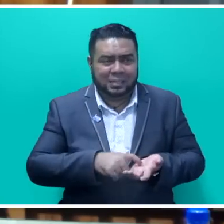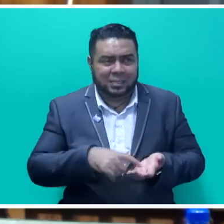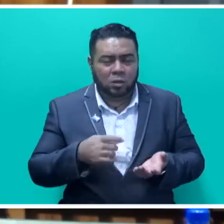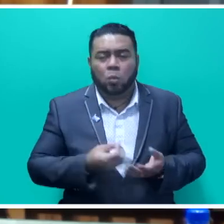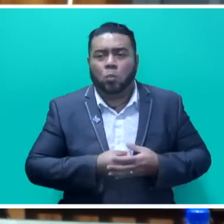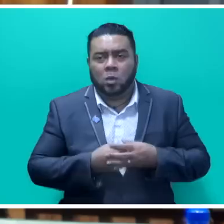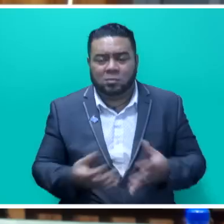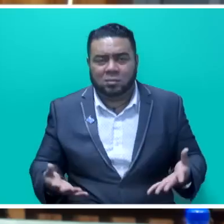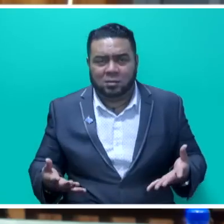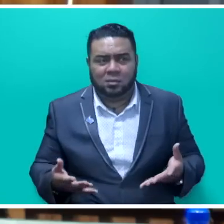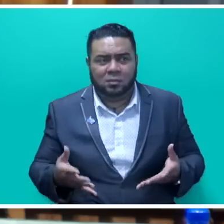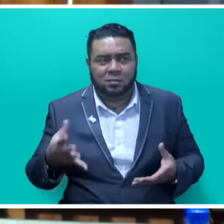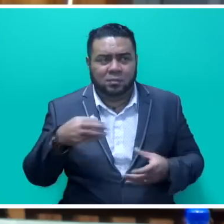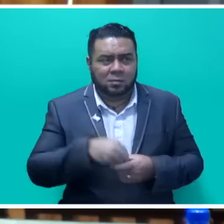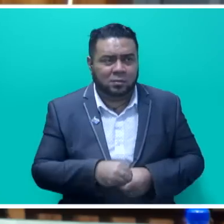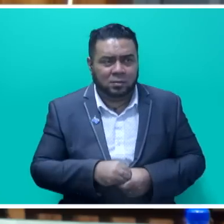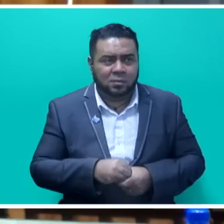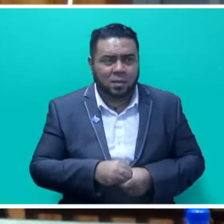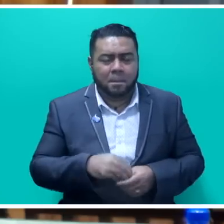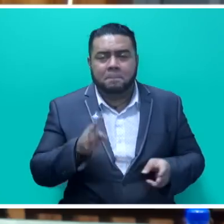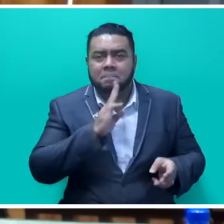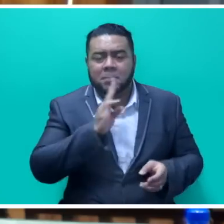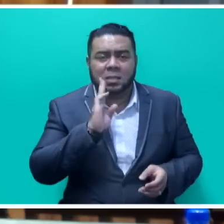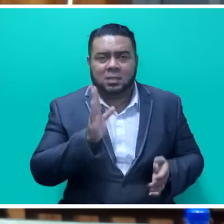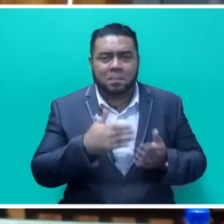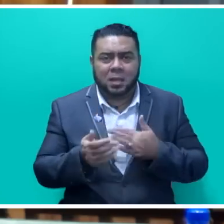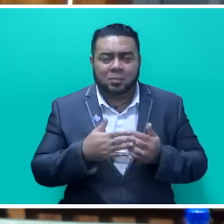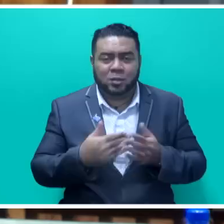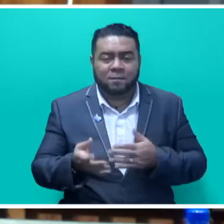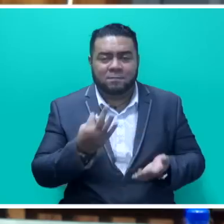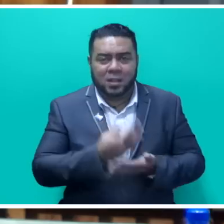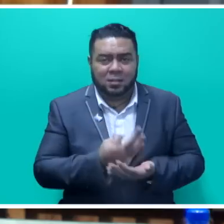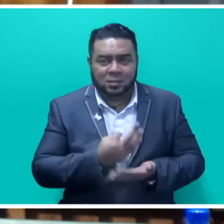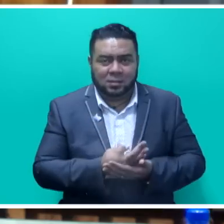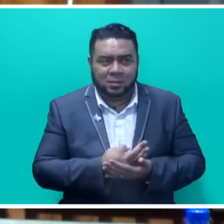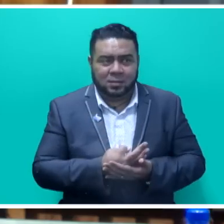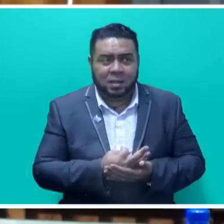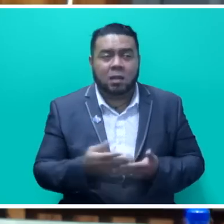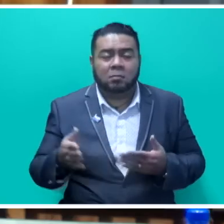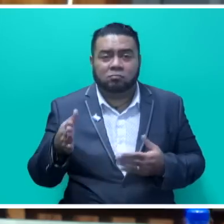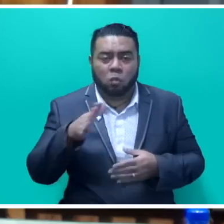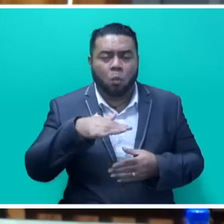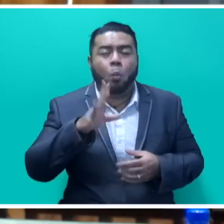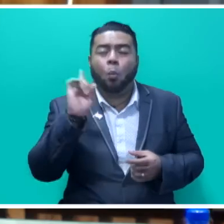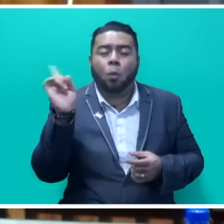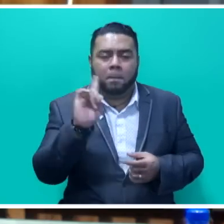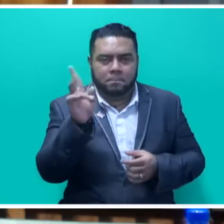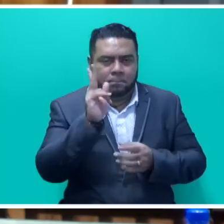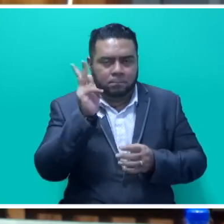wastage, pilferage, mismanagement of public funds, and above all, a population